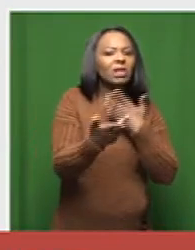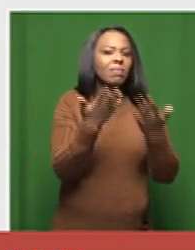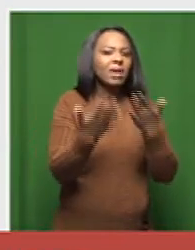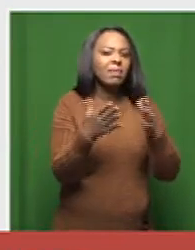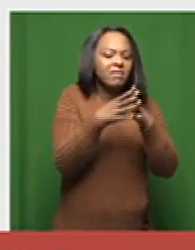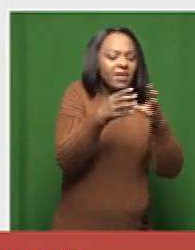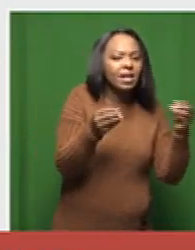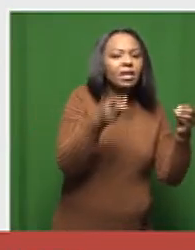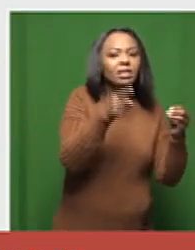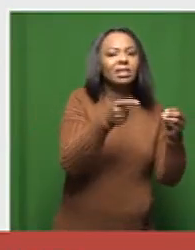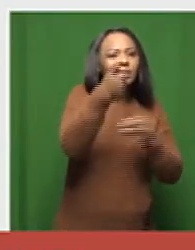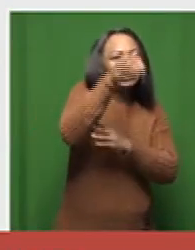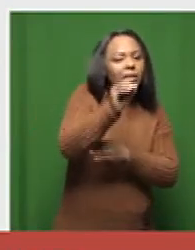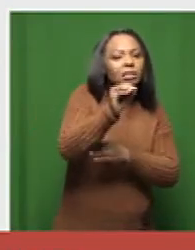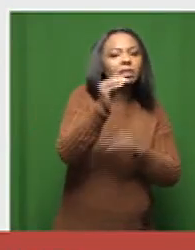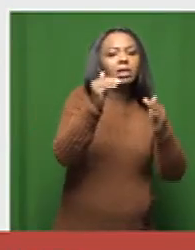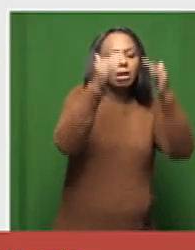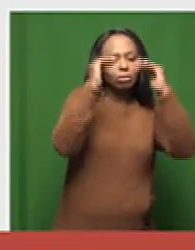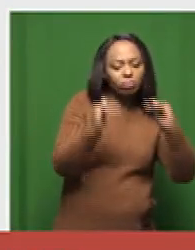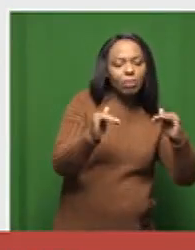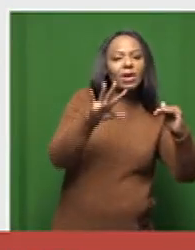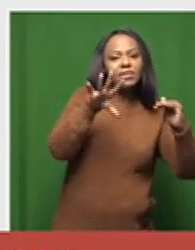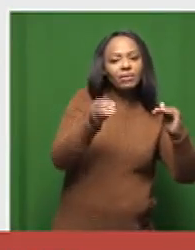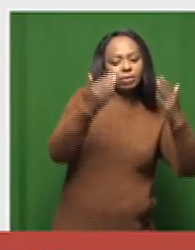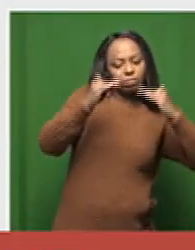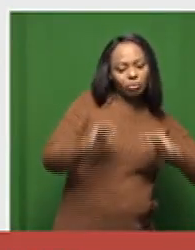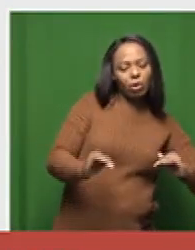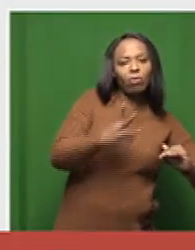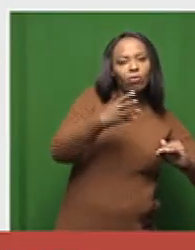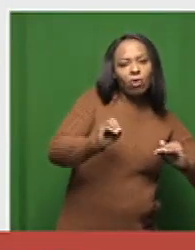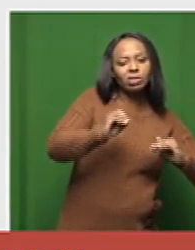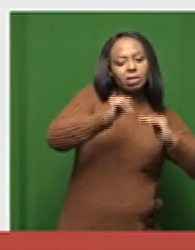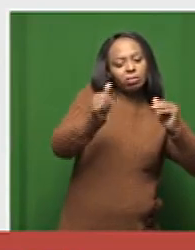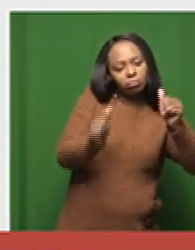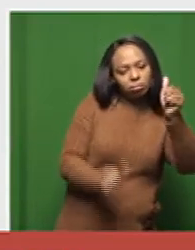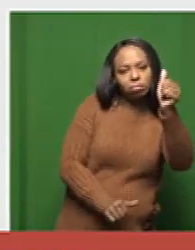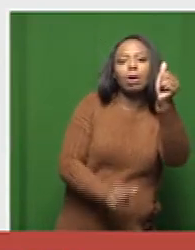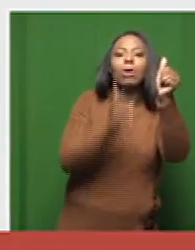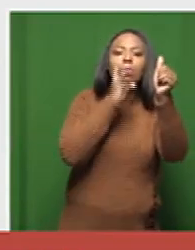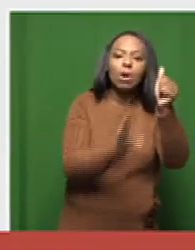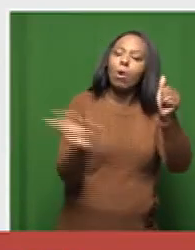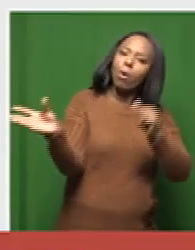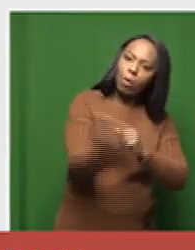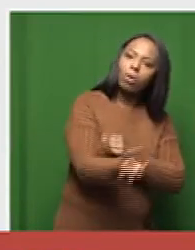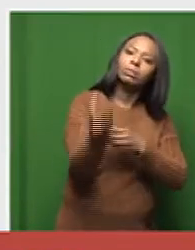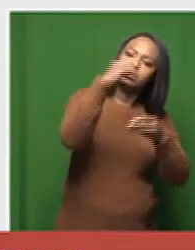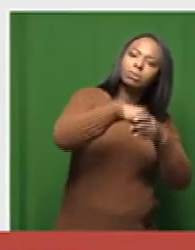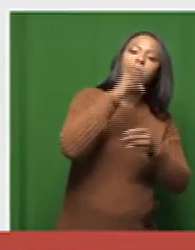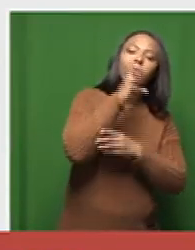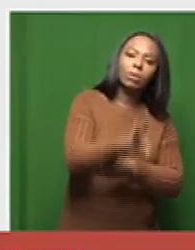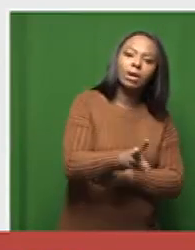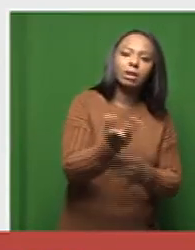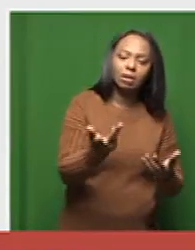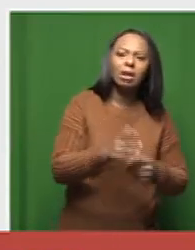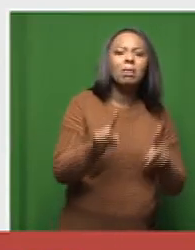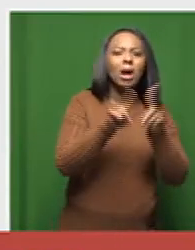50-year-olds and above, and then the 40-year-olds to above. So everybody will eventually be covered. And as you know, most of the comorbidities are in people who are over the